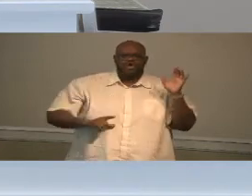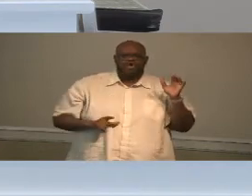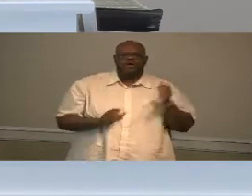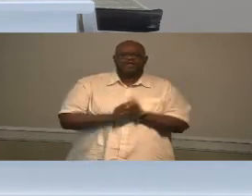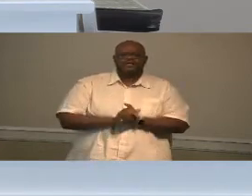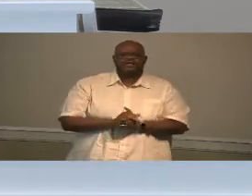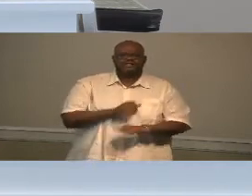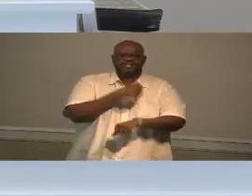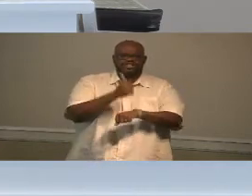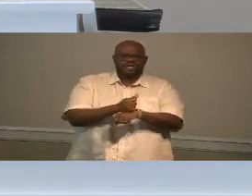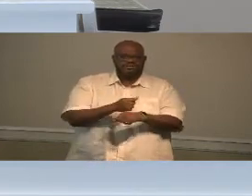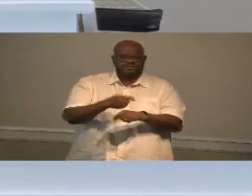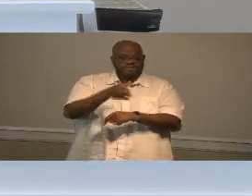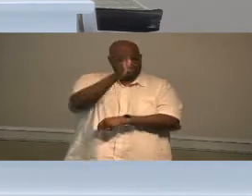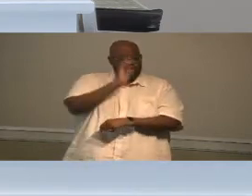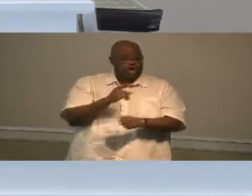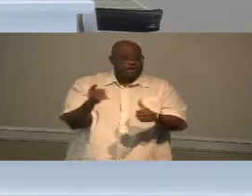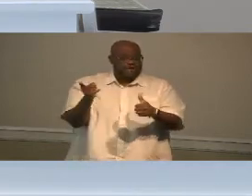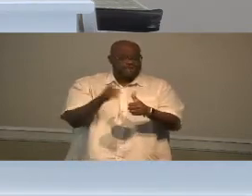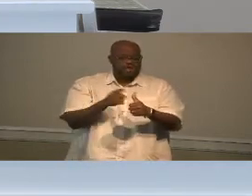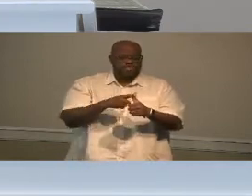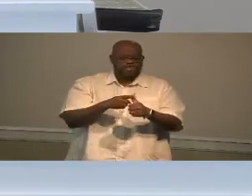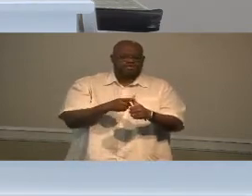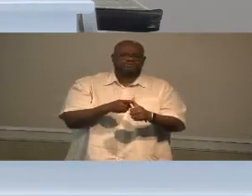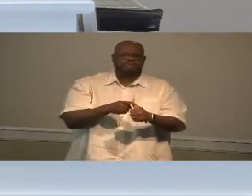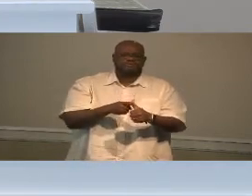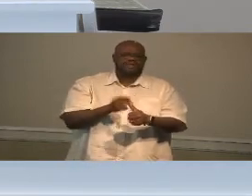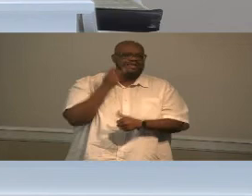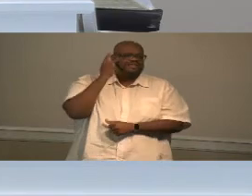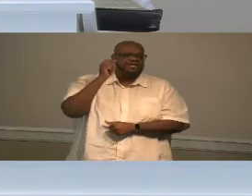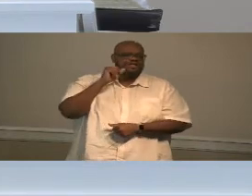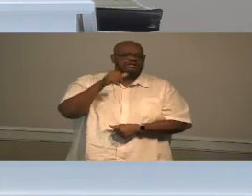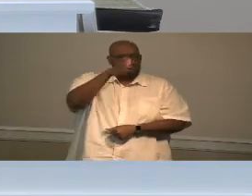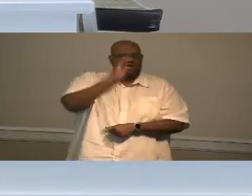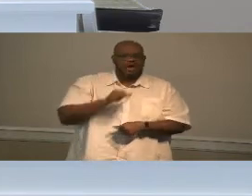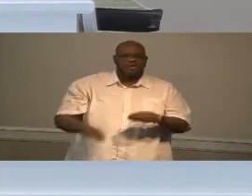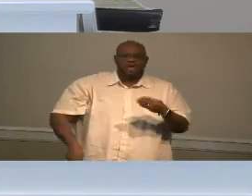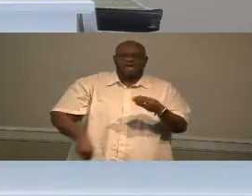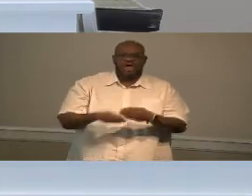watch God add all the other things. Listen,